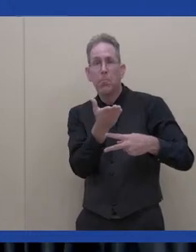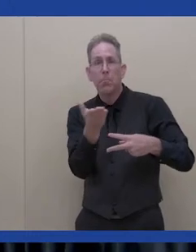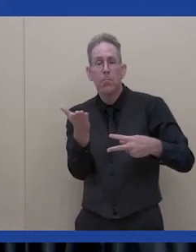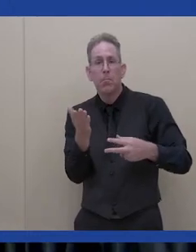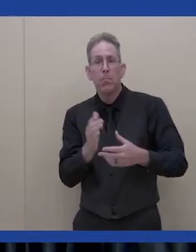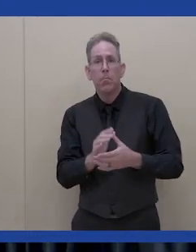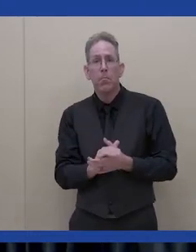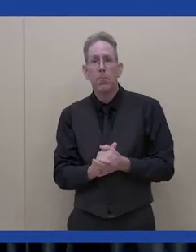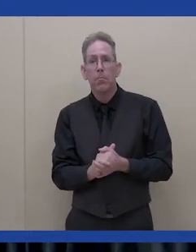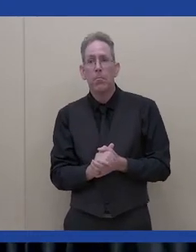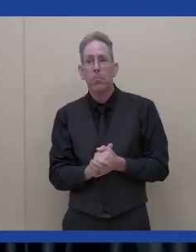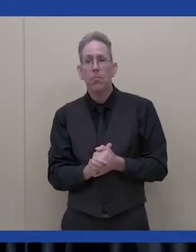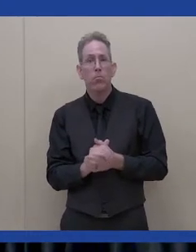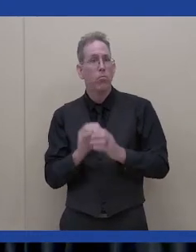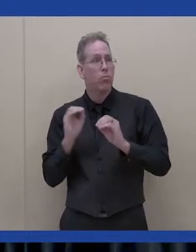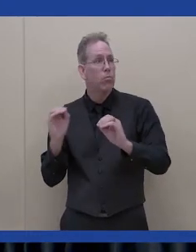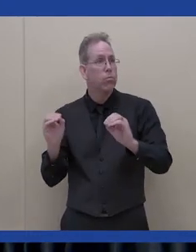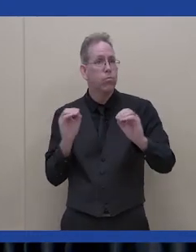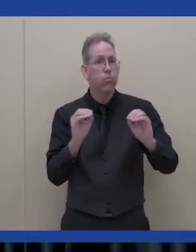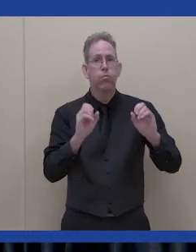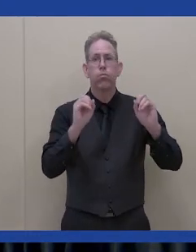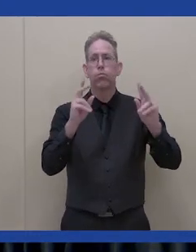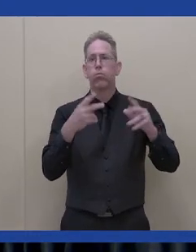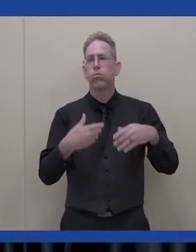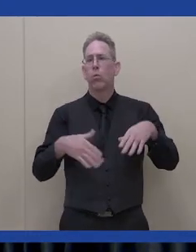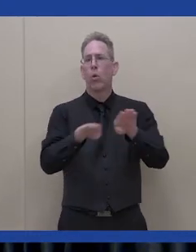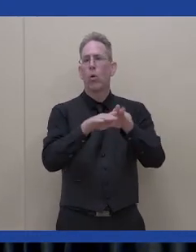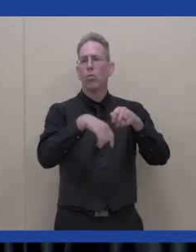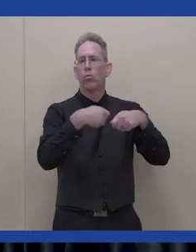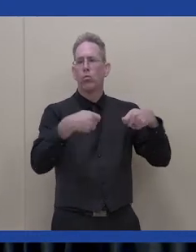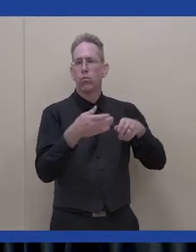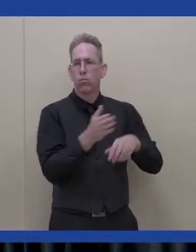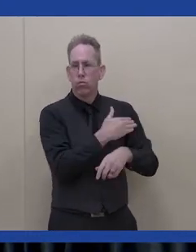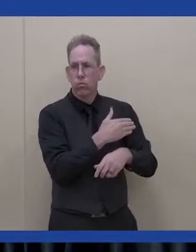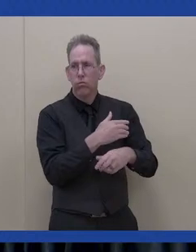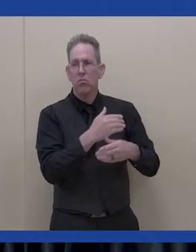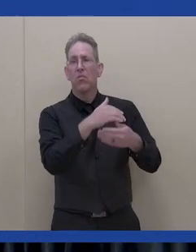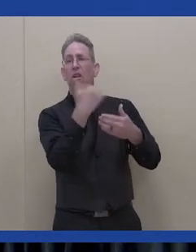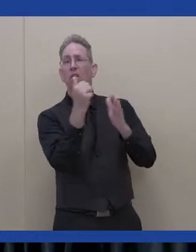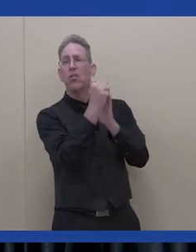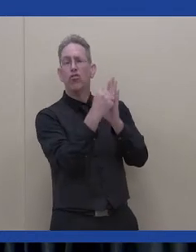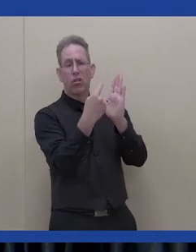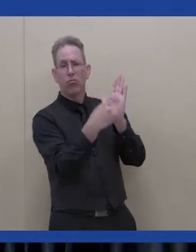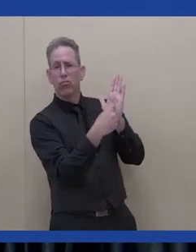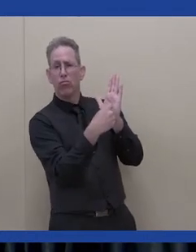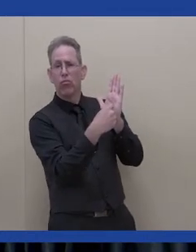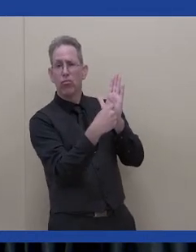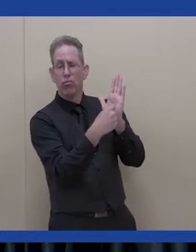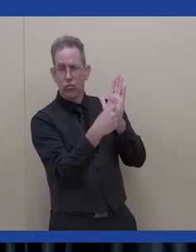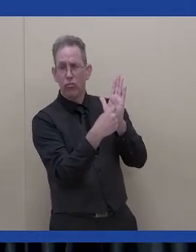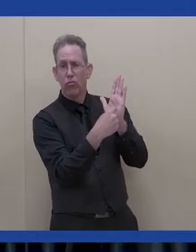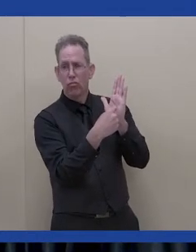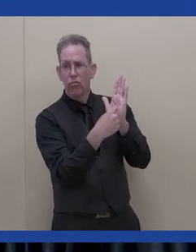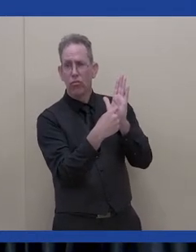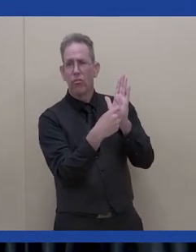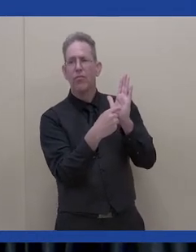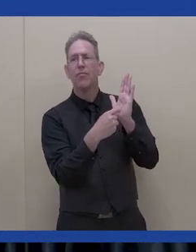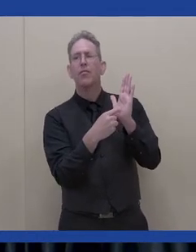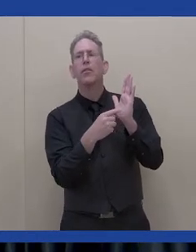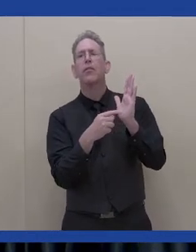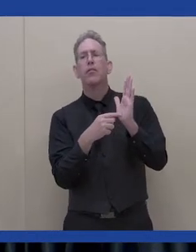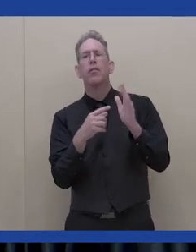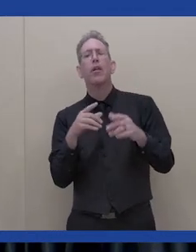I'm going to go ahead and close public forum and move on to item 6, the election of the